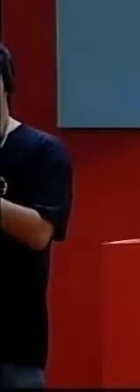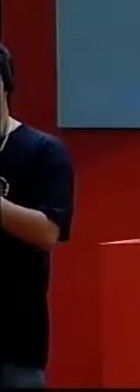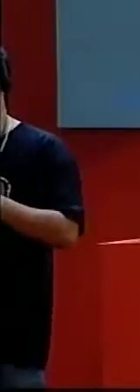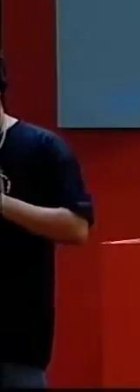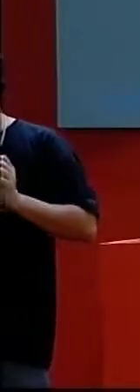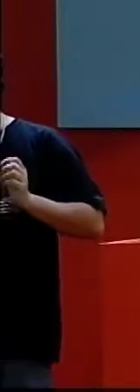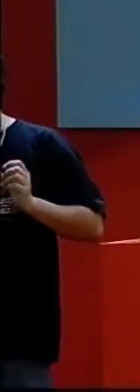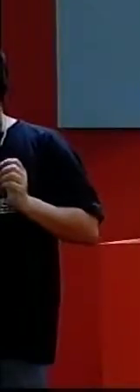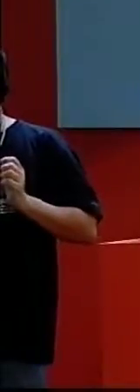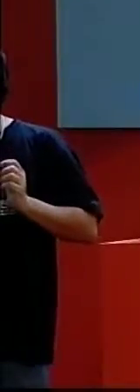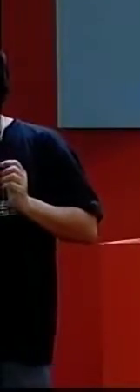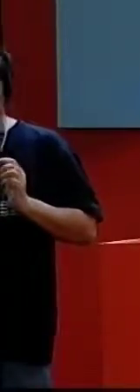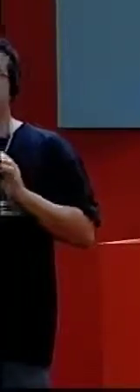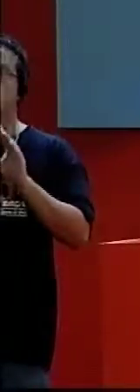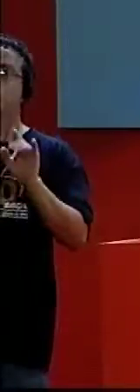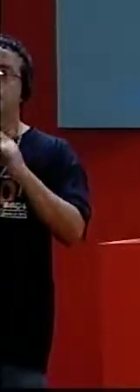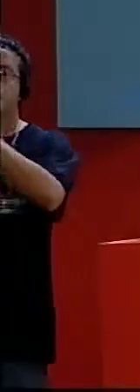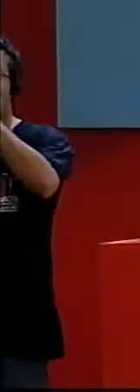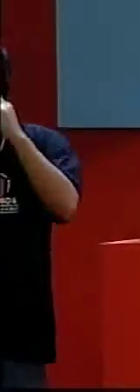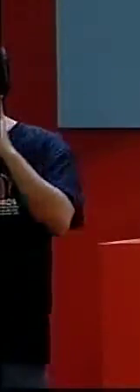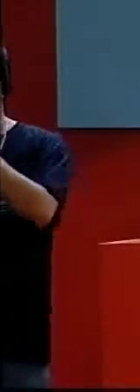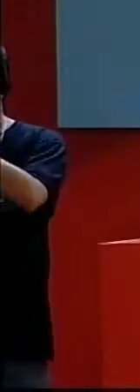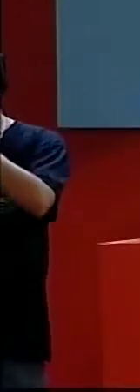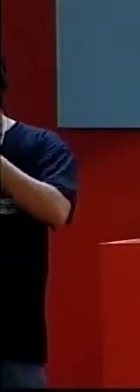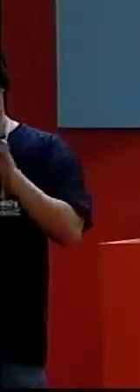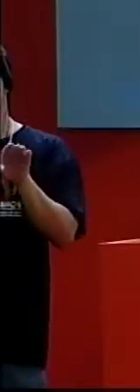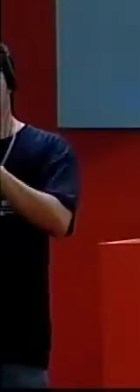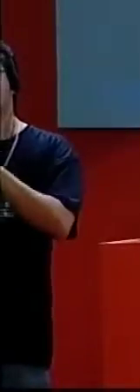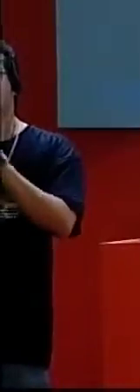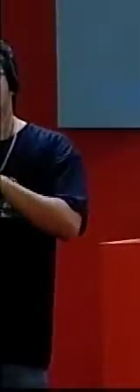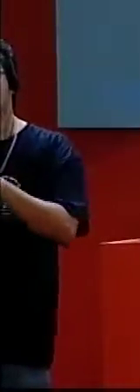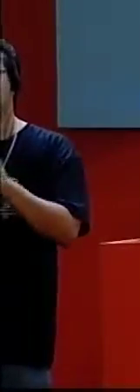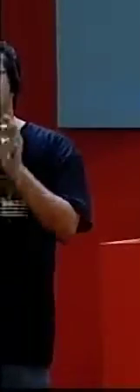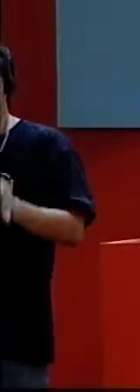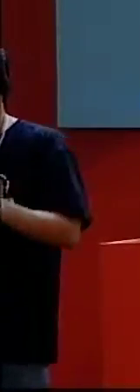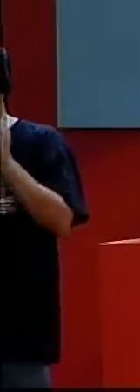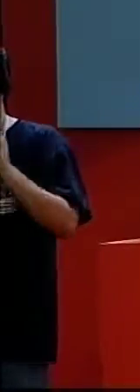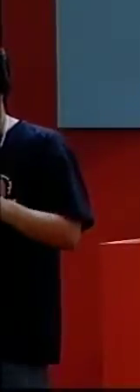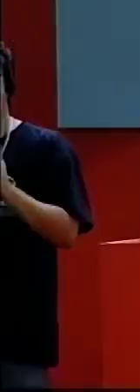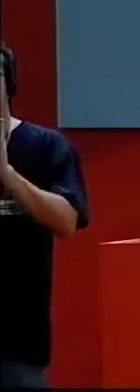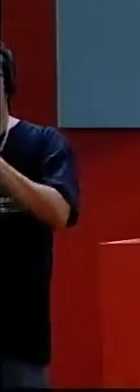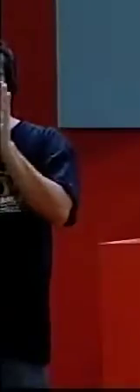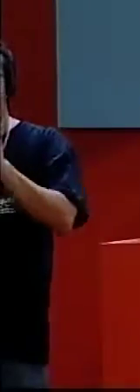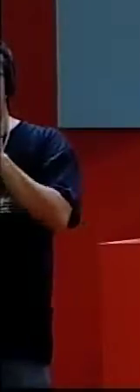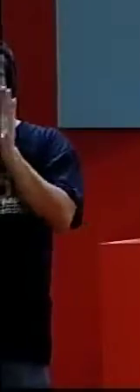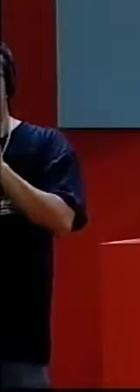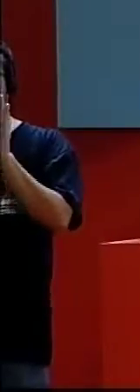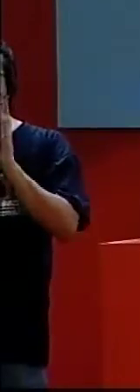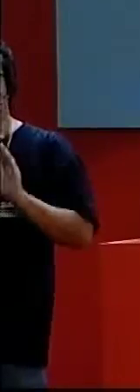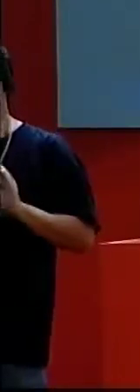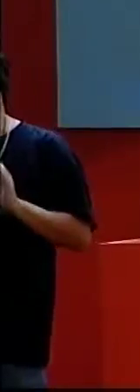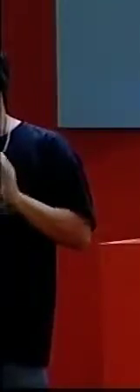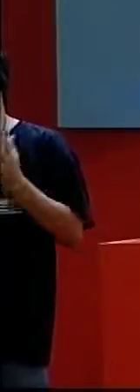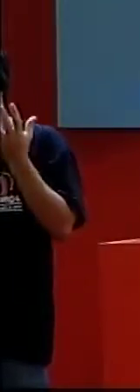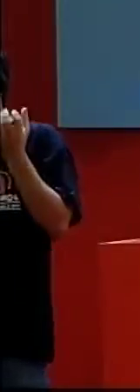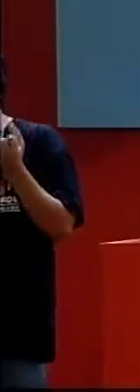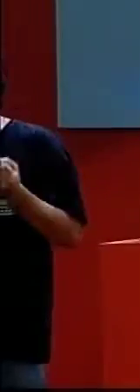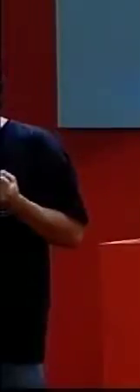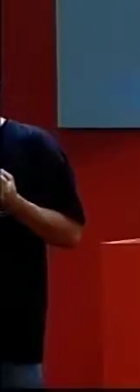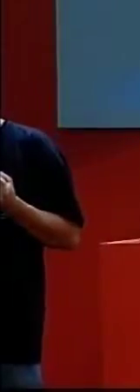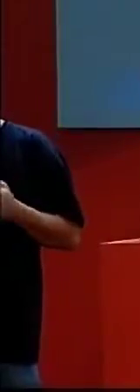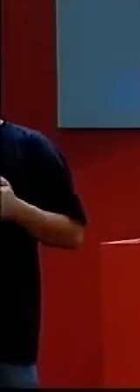say what is happening in the UN negotiations is completely unacceptable. We resist and